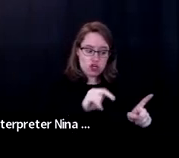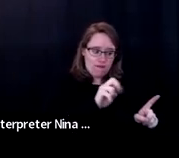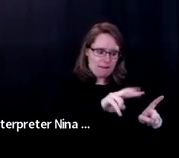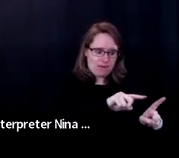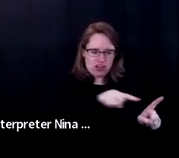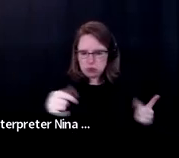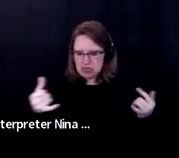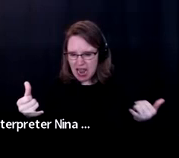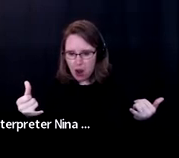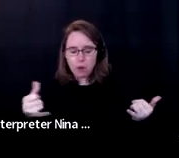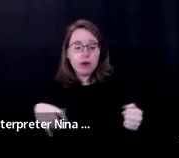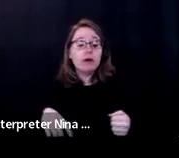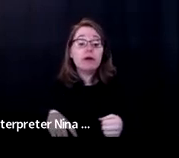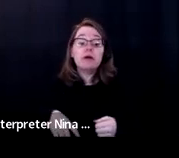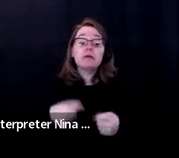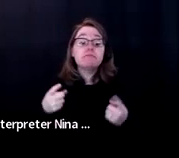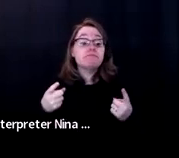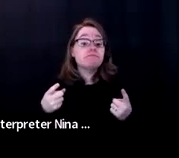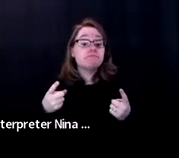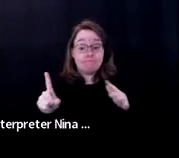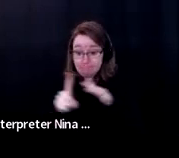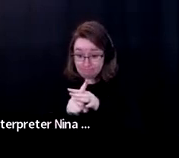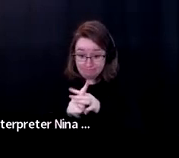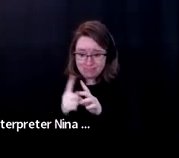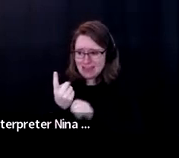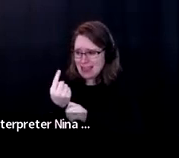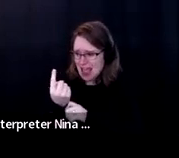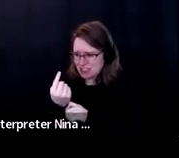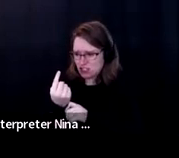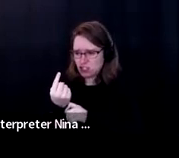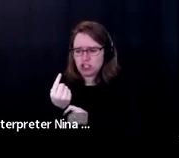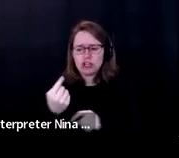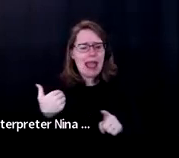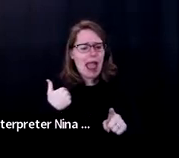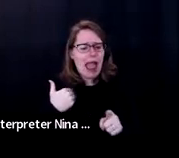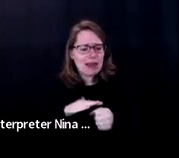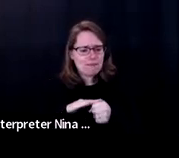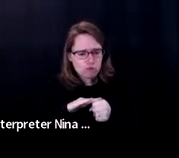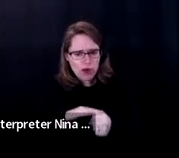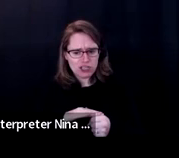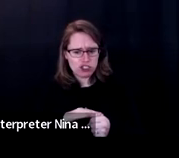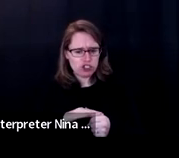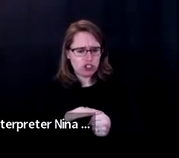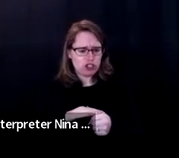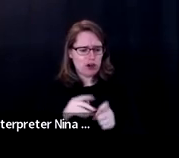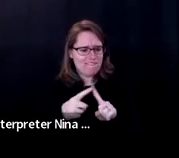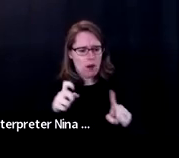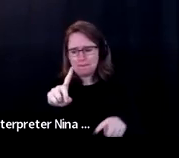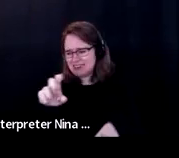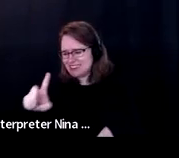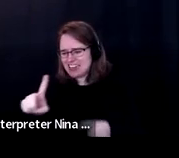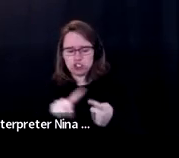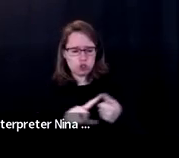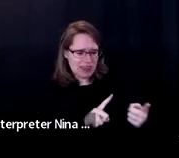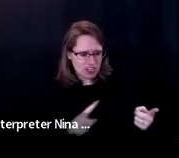came up was that I think last year there was some pressure that DEED was putting on the legislature to try to look